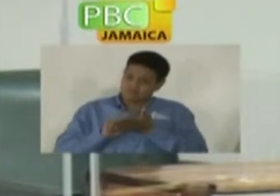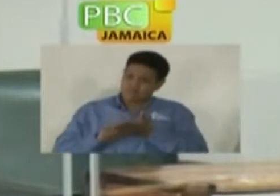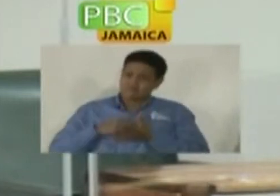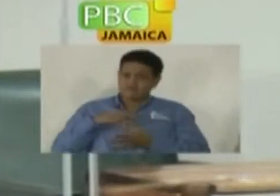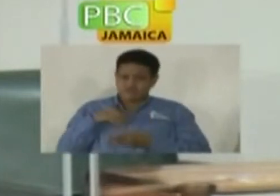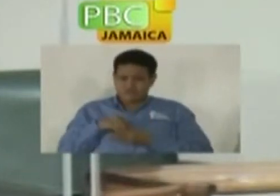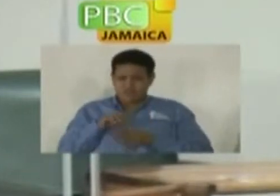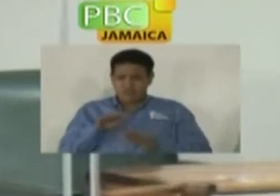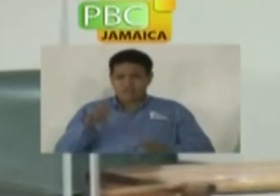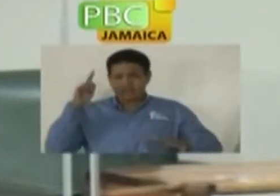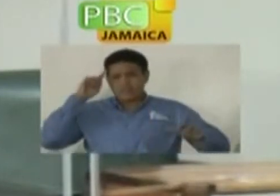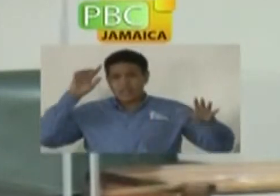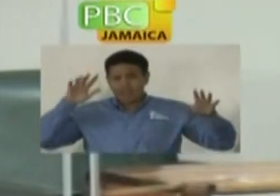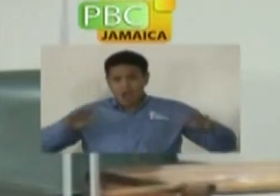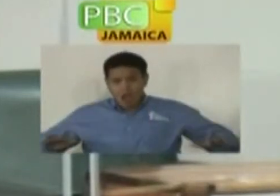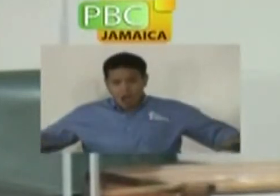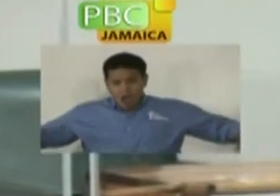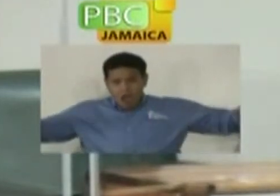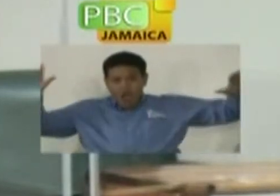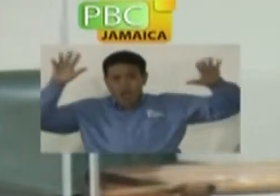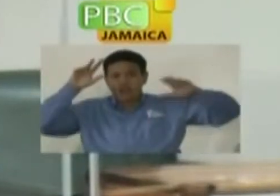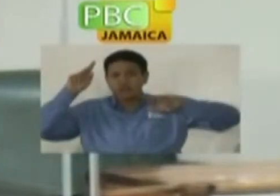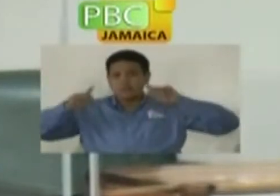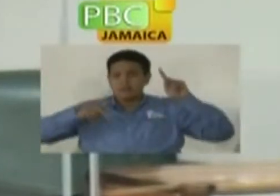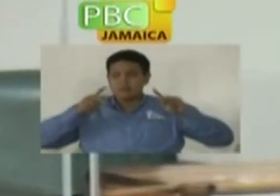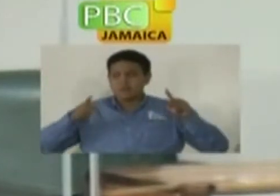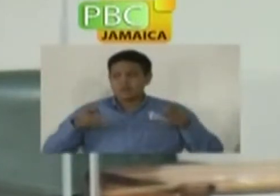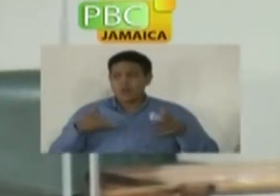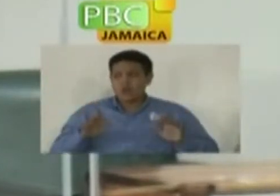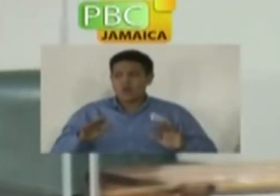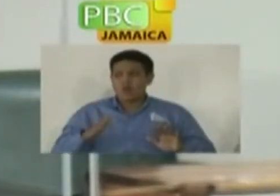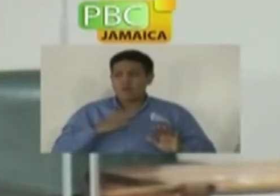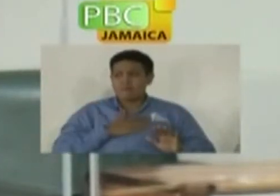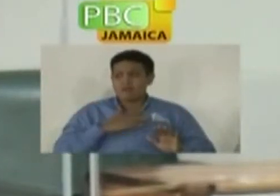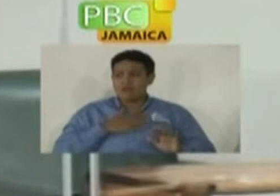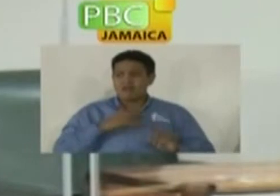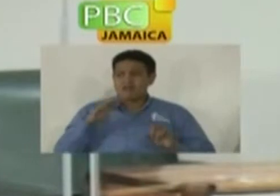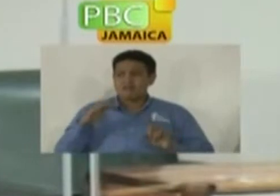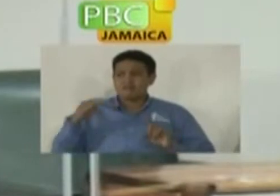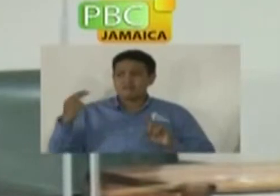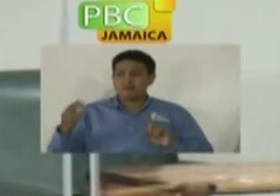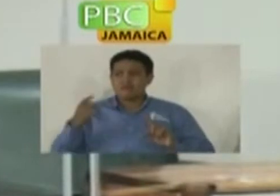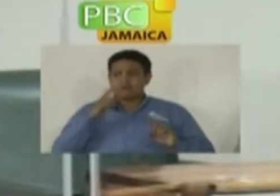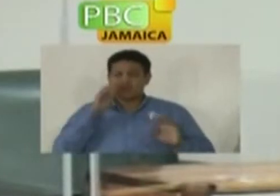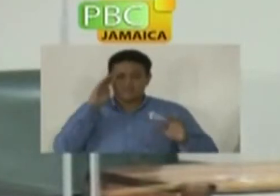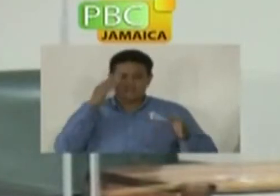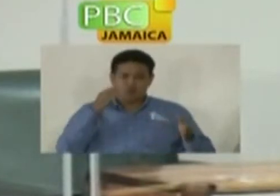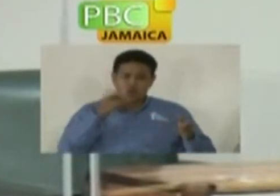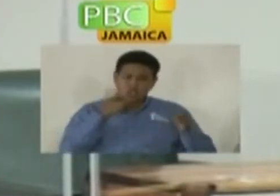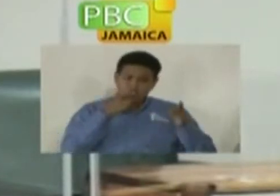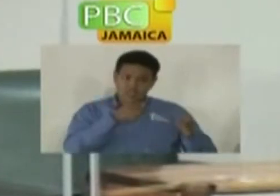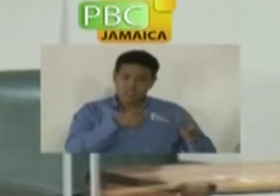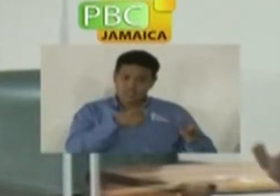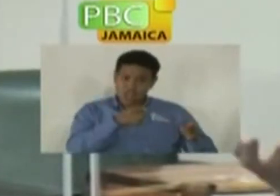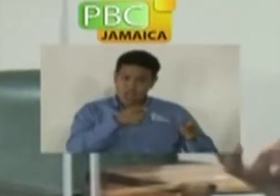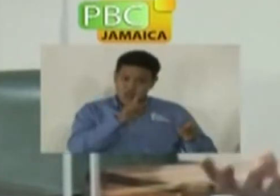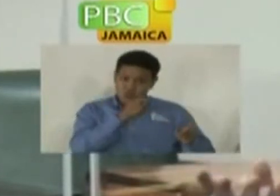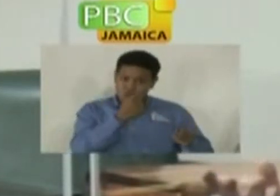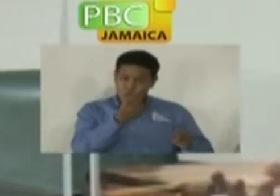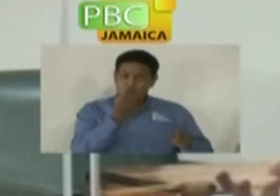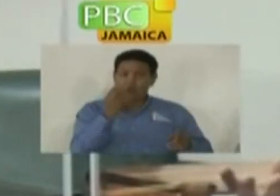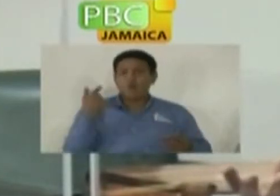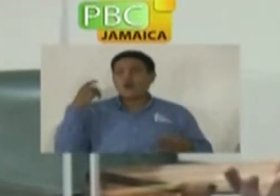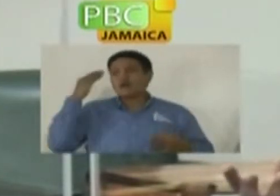society as a whole, do I limit my position to the accused only, or do I take into